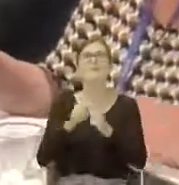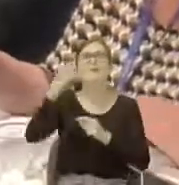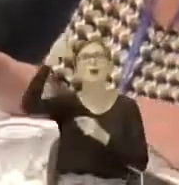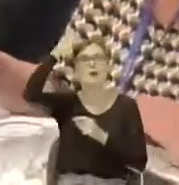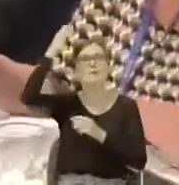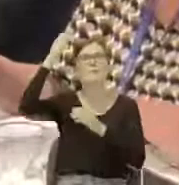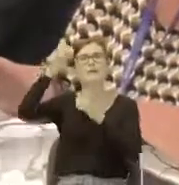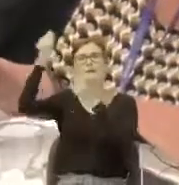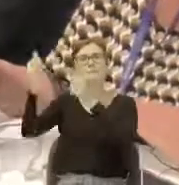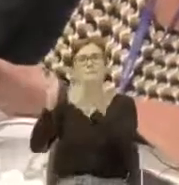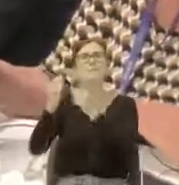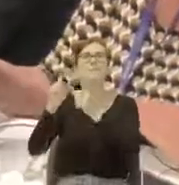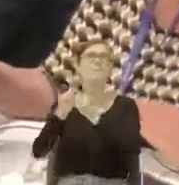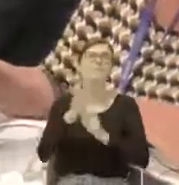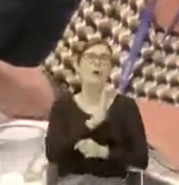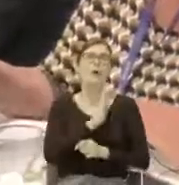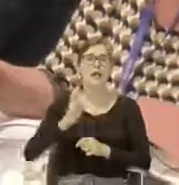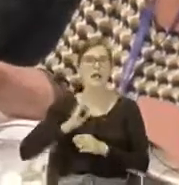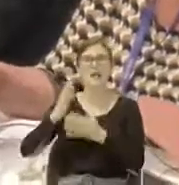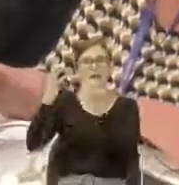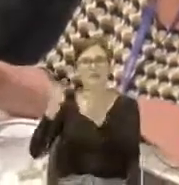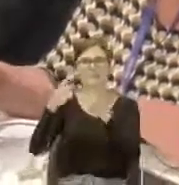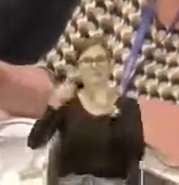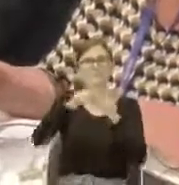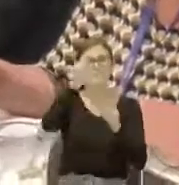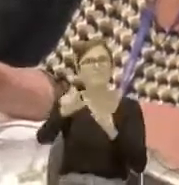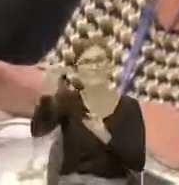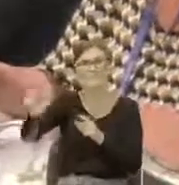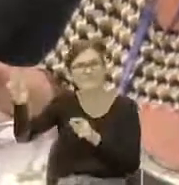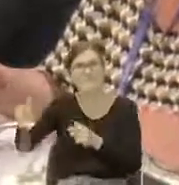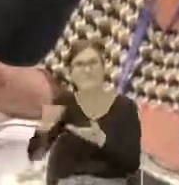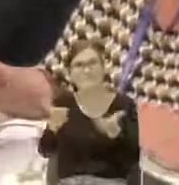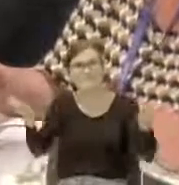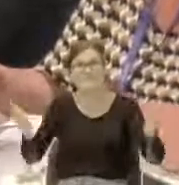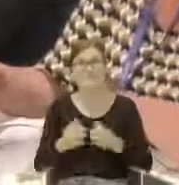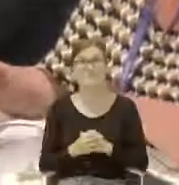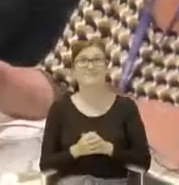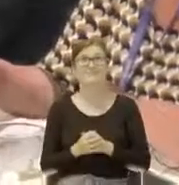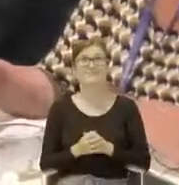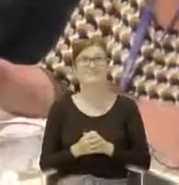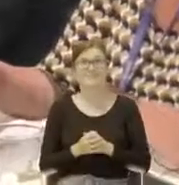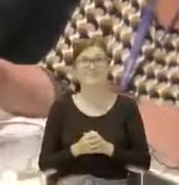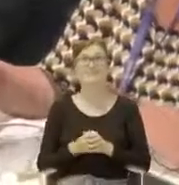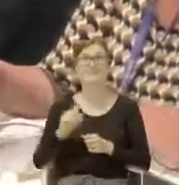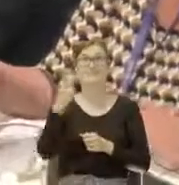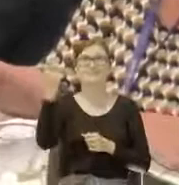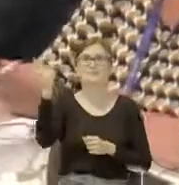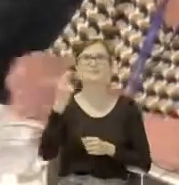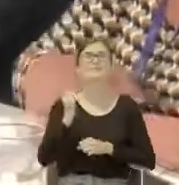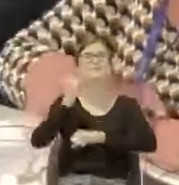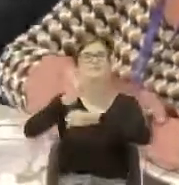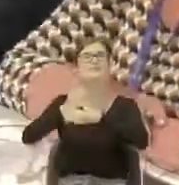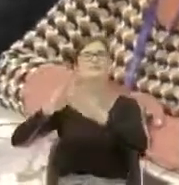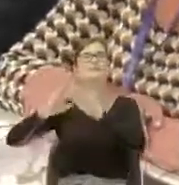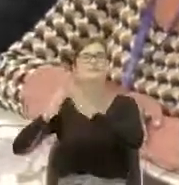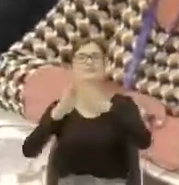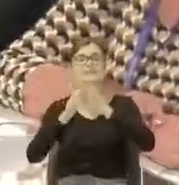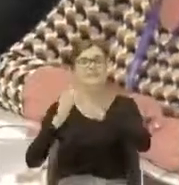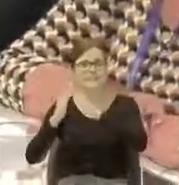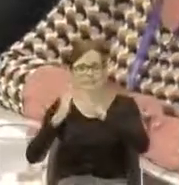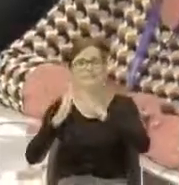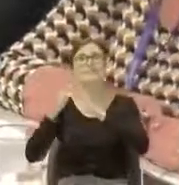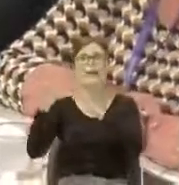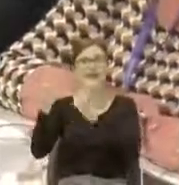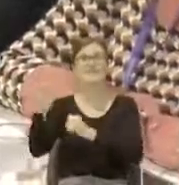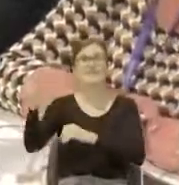have a mayor at heart. So I feel that I'm among all my friends within this room. A very good afternoon to